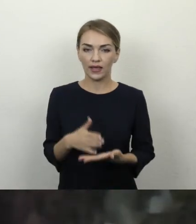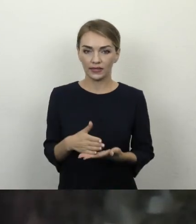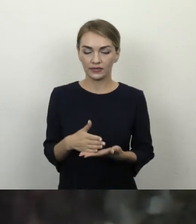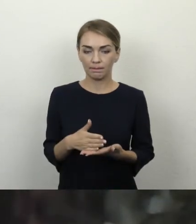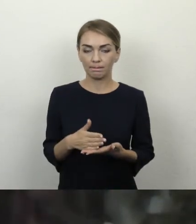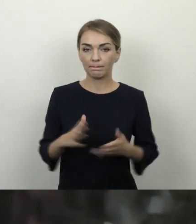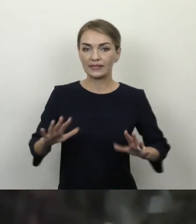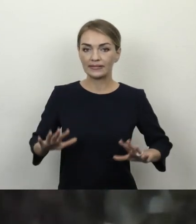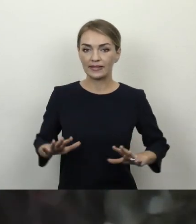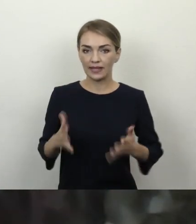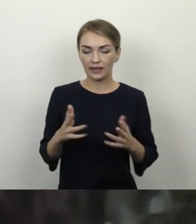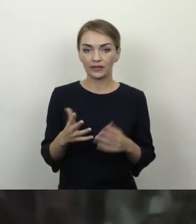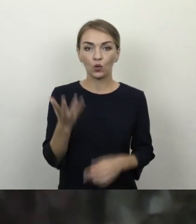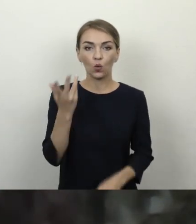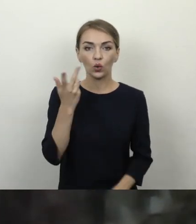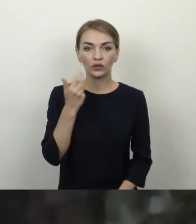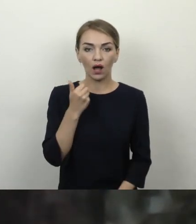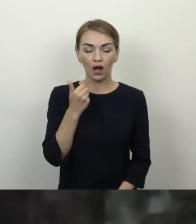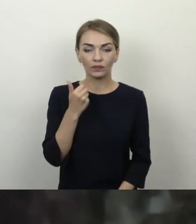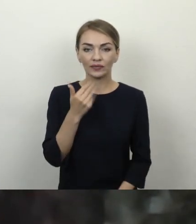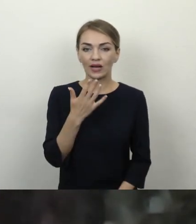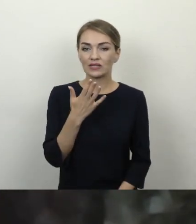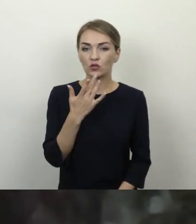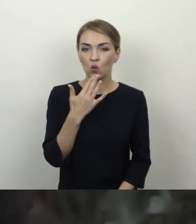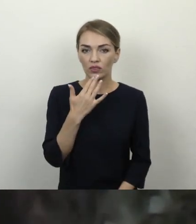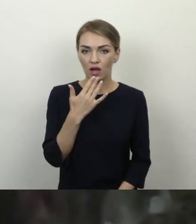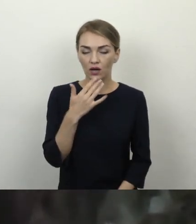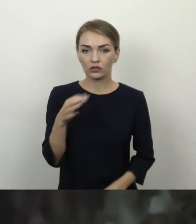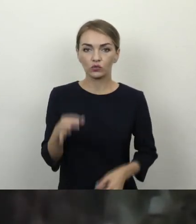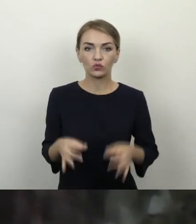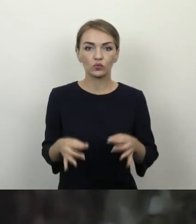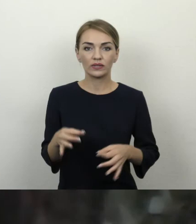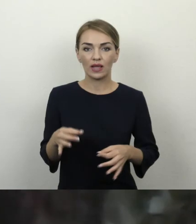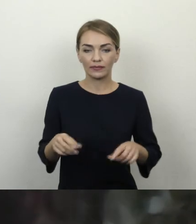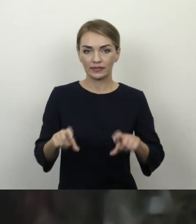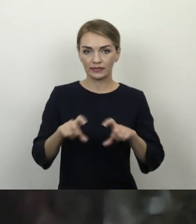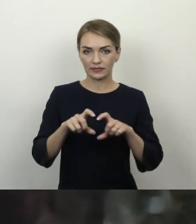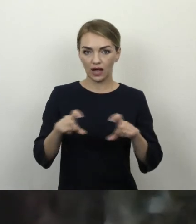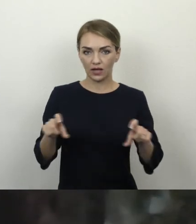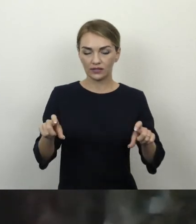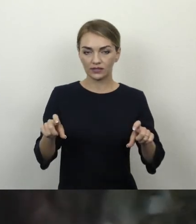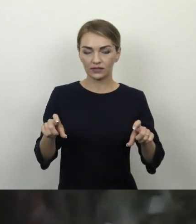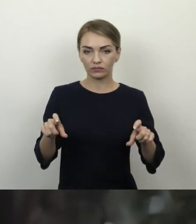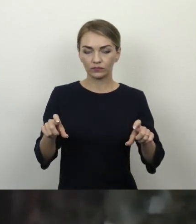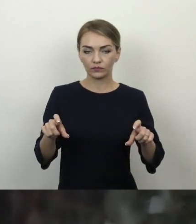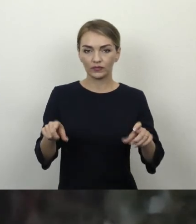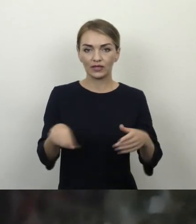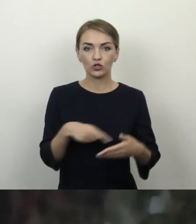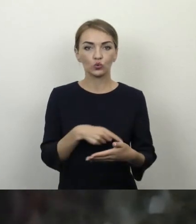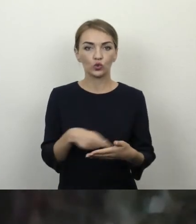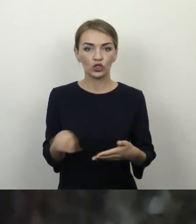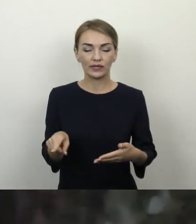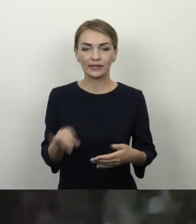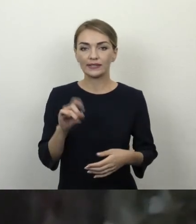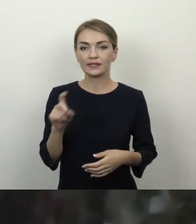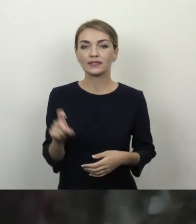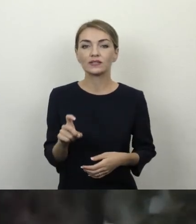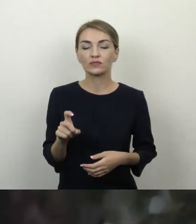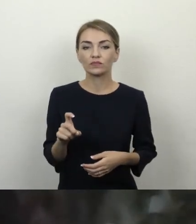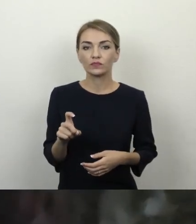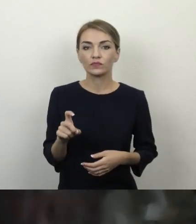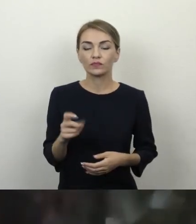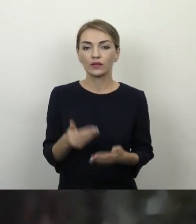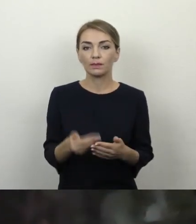in Moldova we have case law when national courts